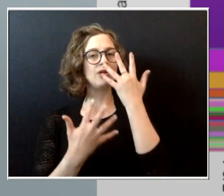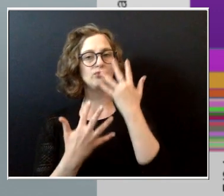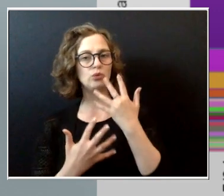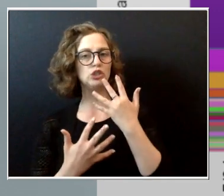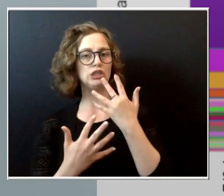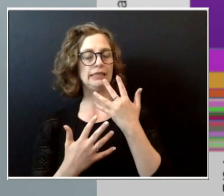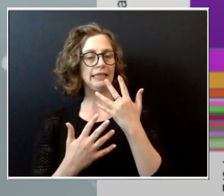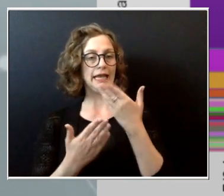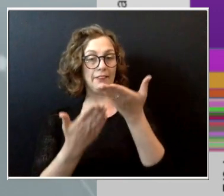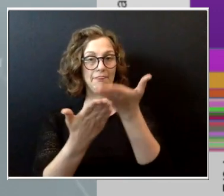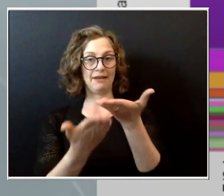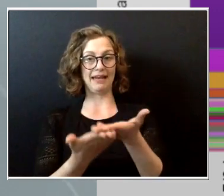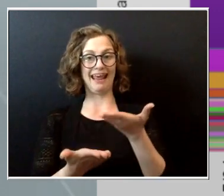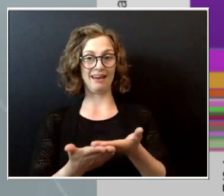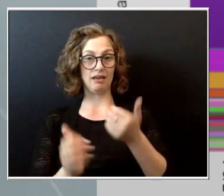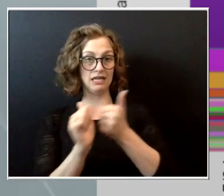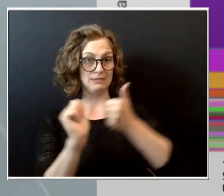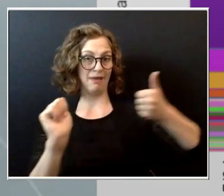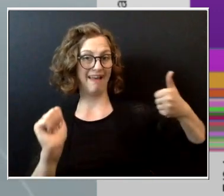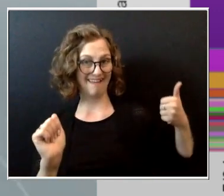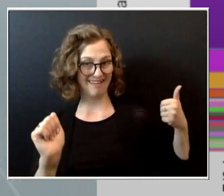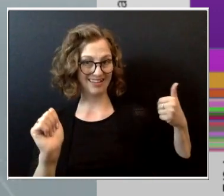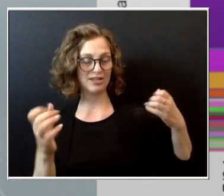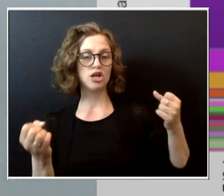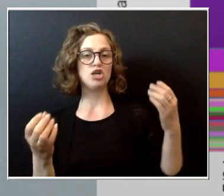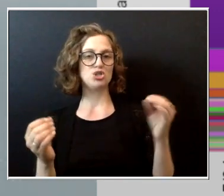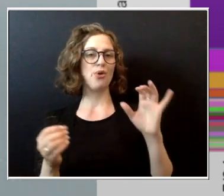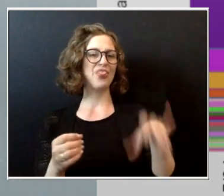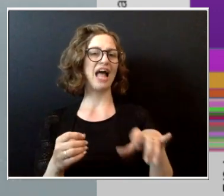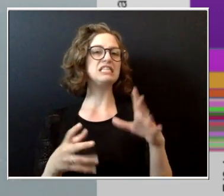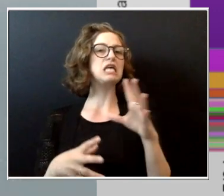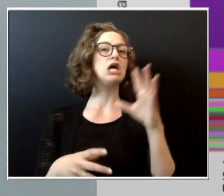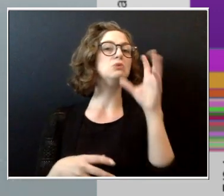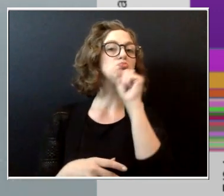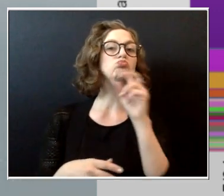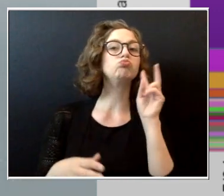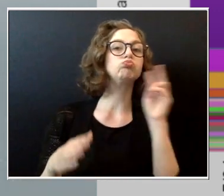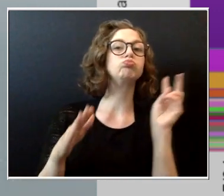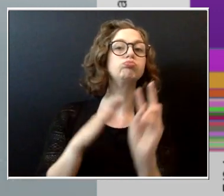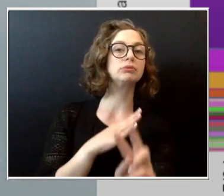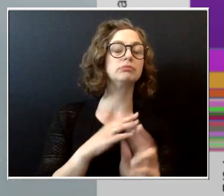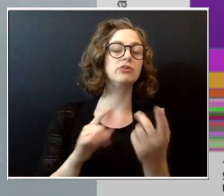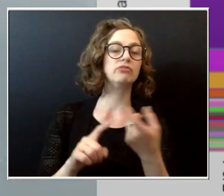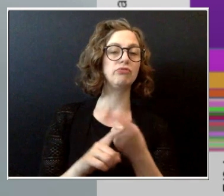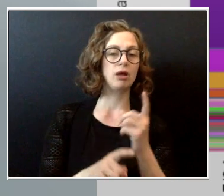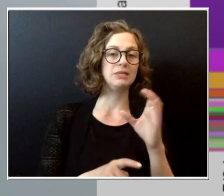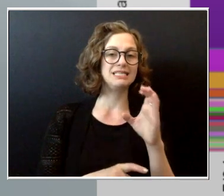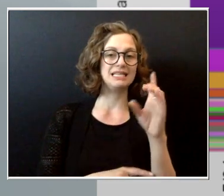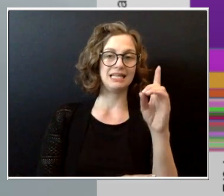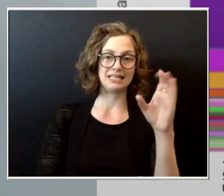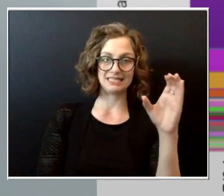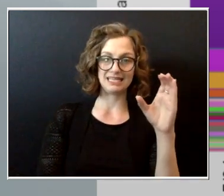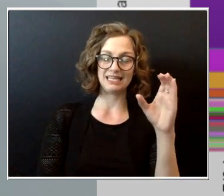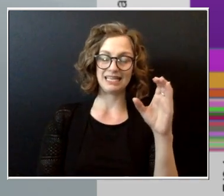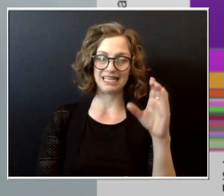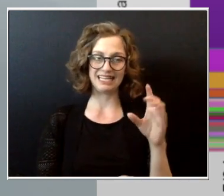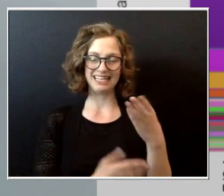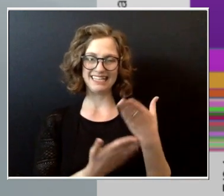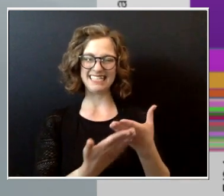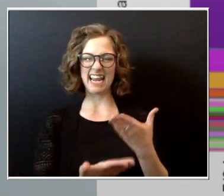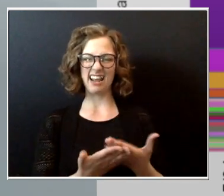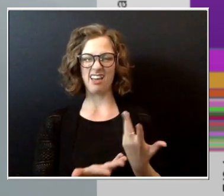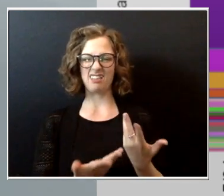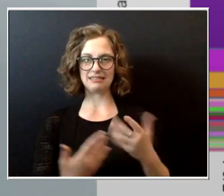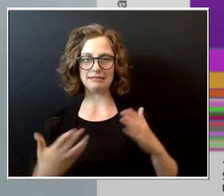a forecast by the CDC with the data coming in a little bit later, so we are having a data lag. Again, this